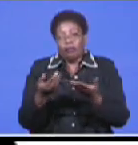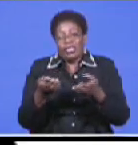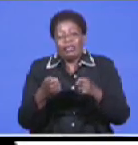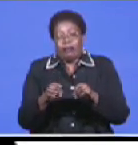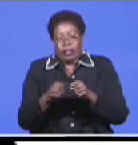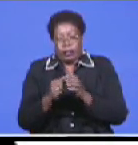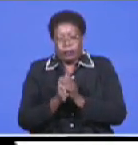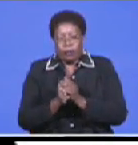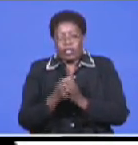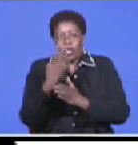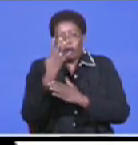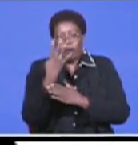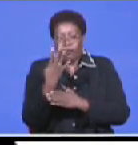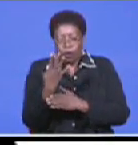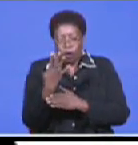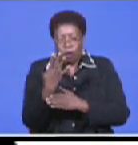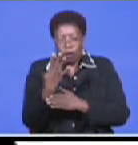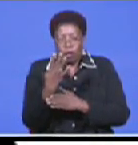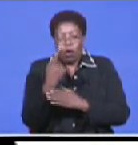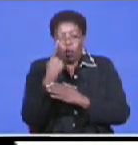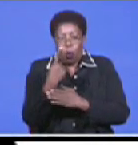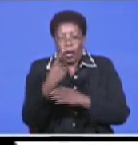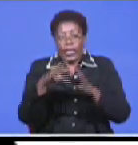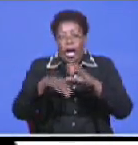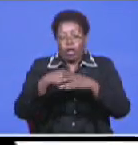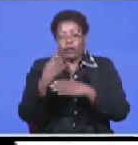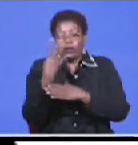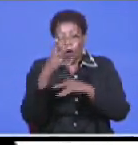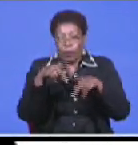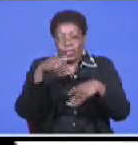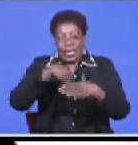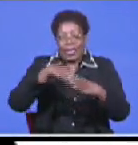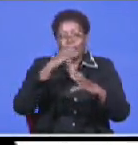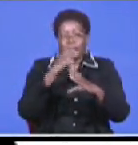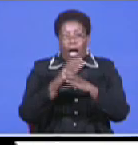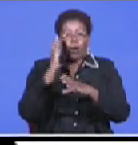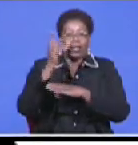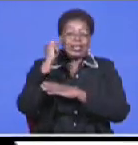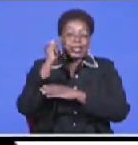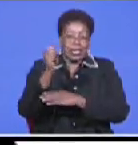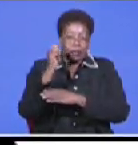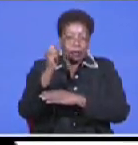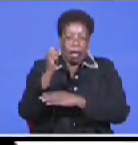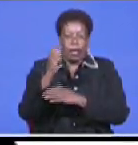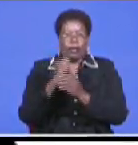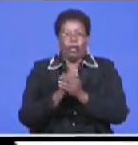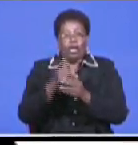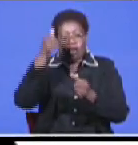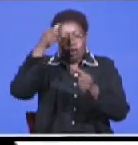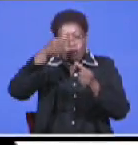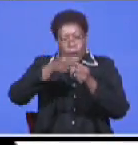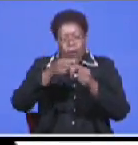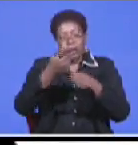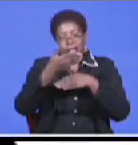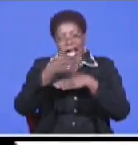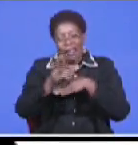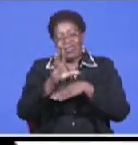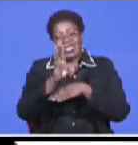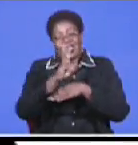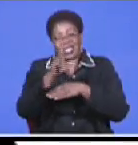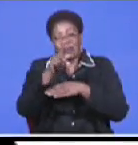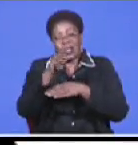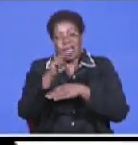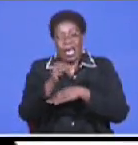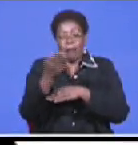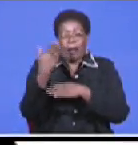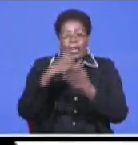who was in the car when the shooting took place will be testifying during the trial. You may recall that the incident unfolded shortly after 6 p.m.